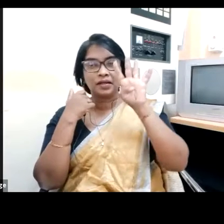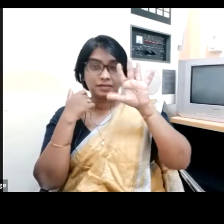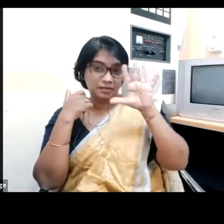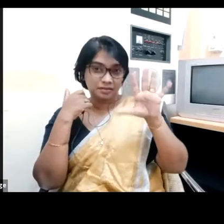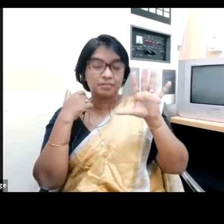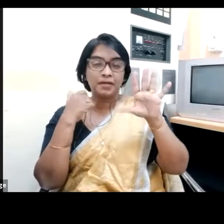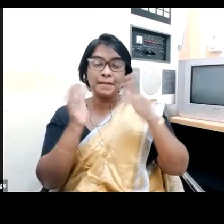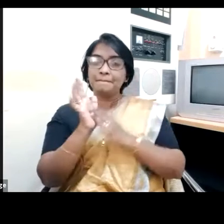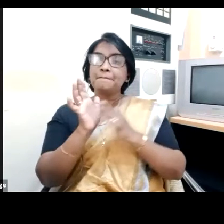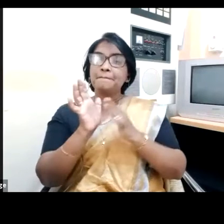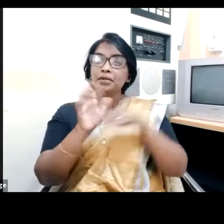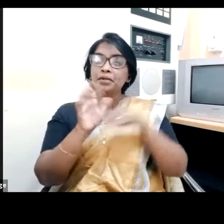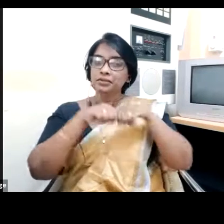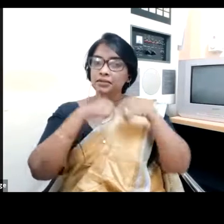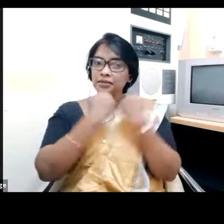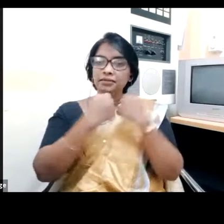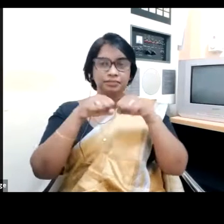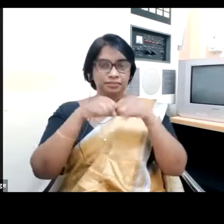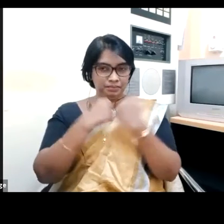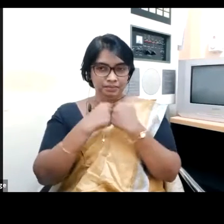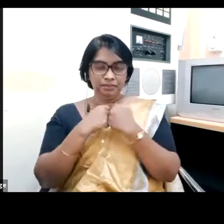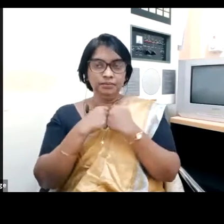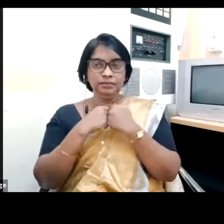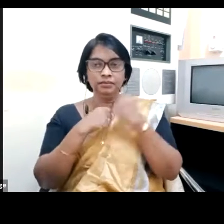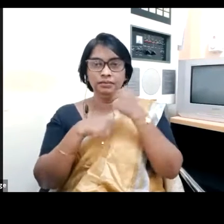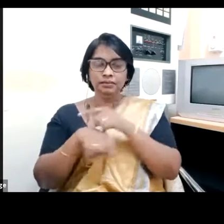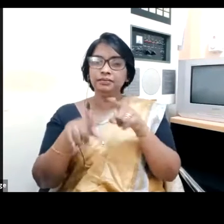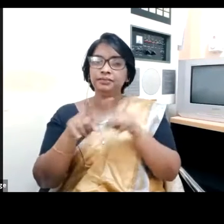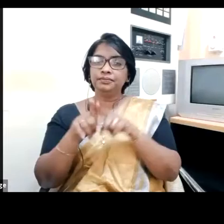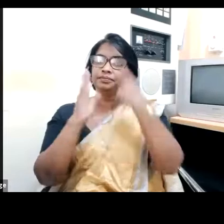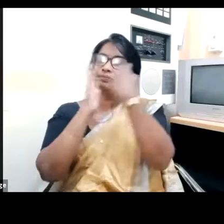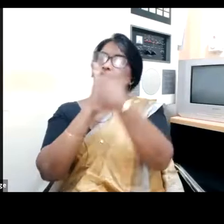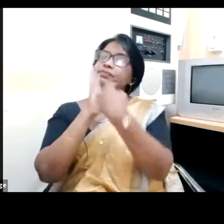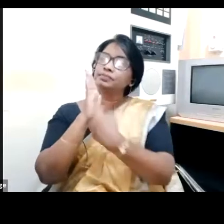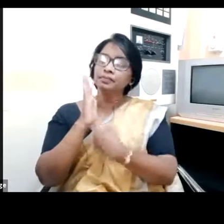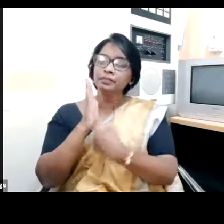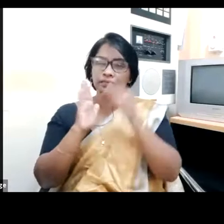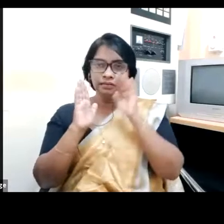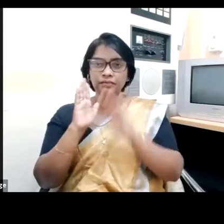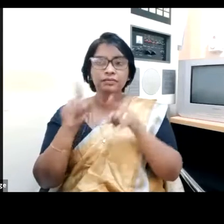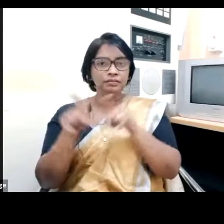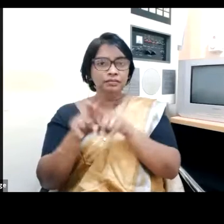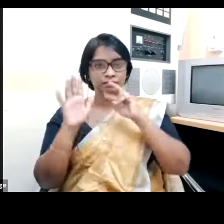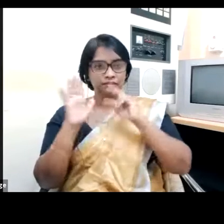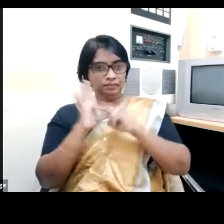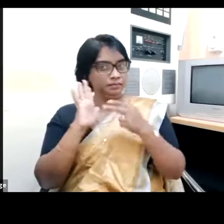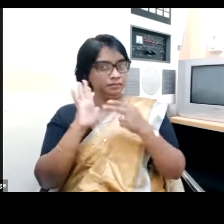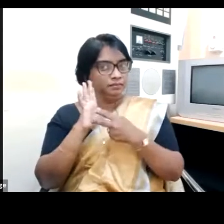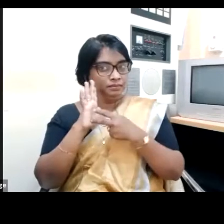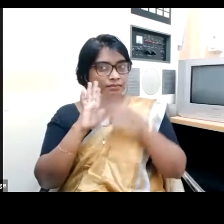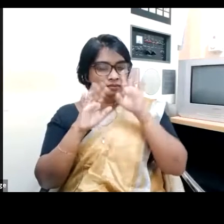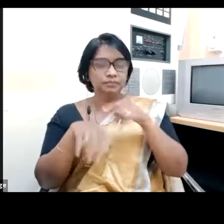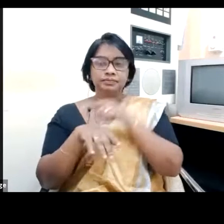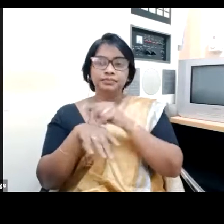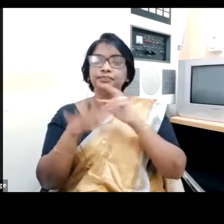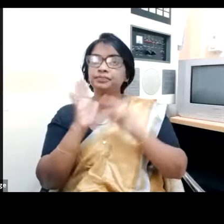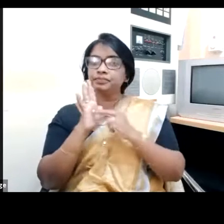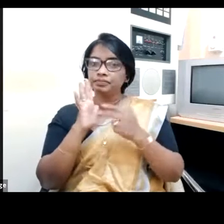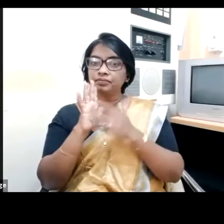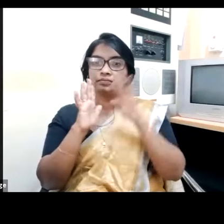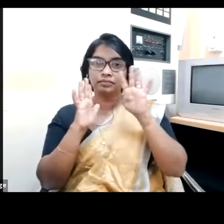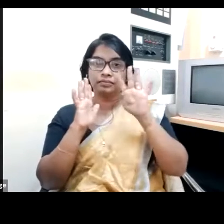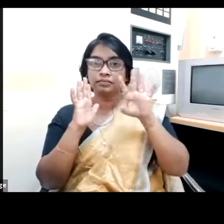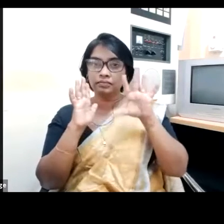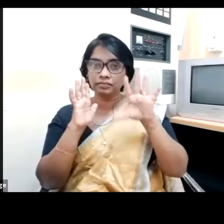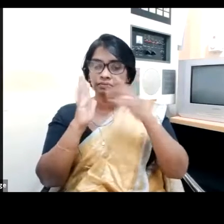projects that have been listed there are for reforestation, afforestation projects. And that is 48 projects